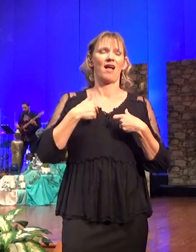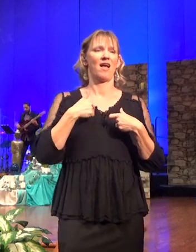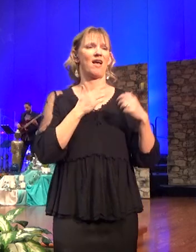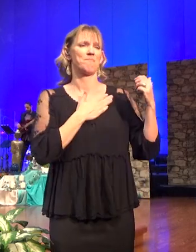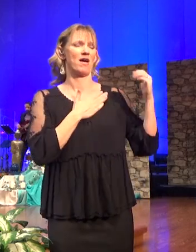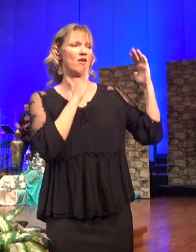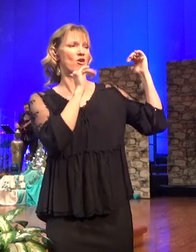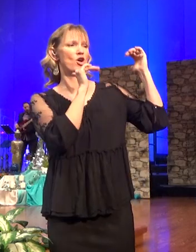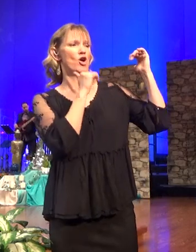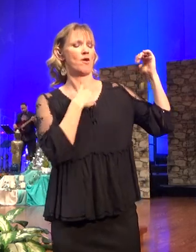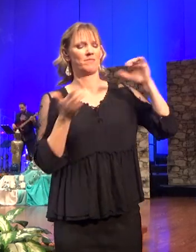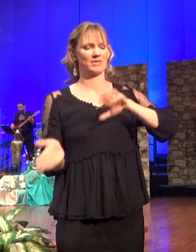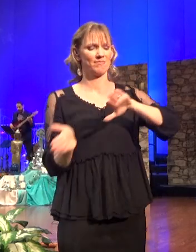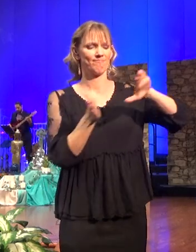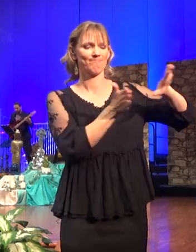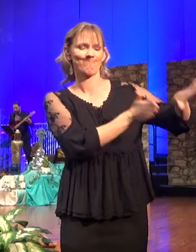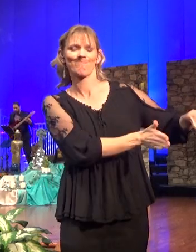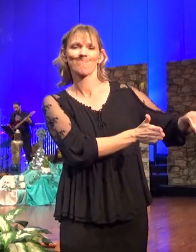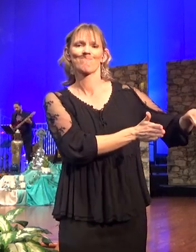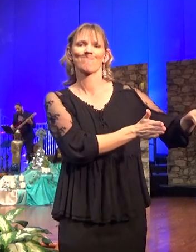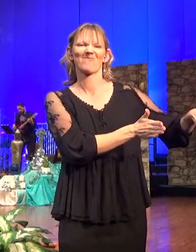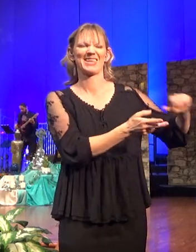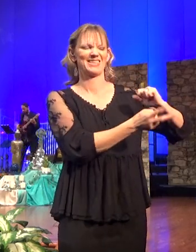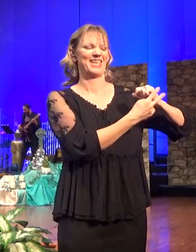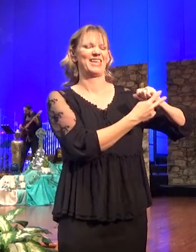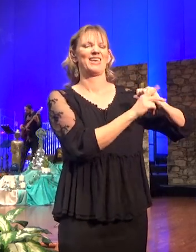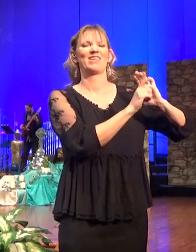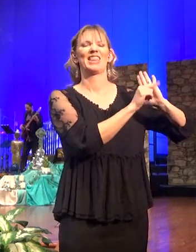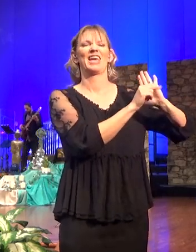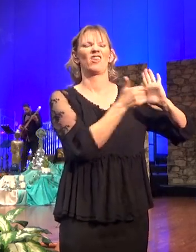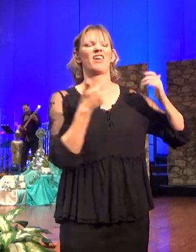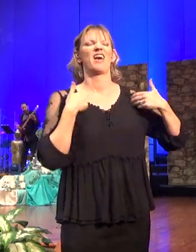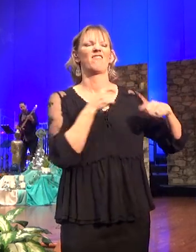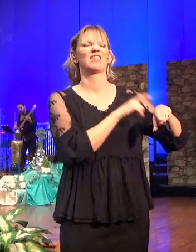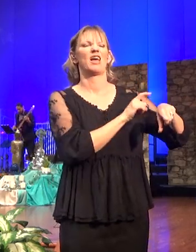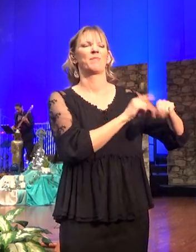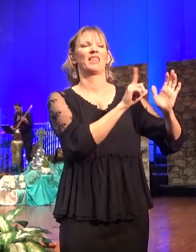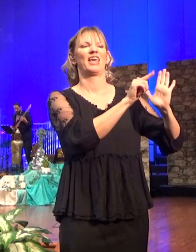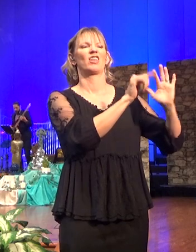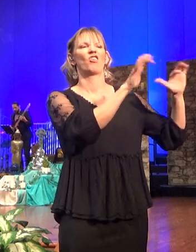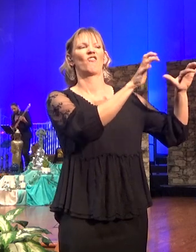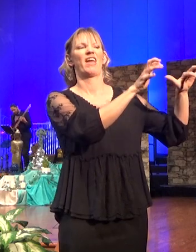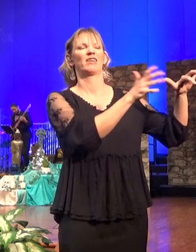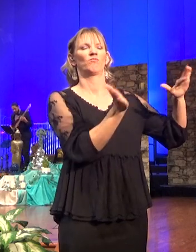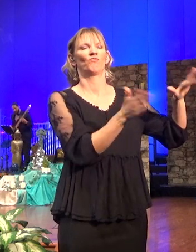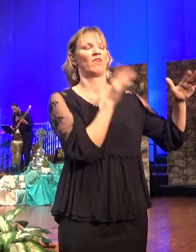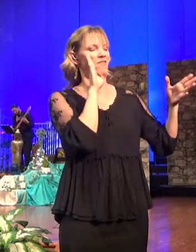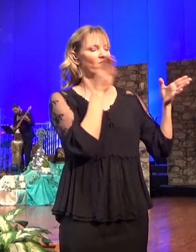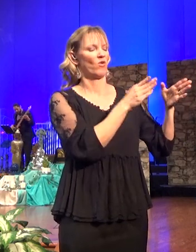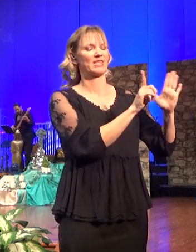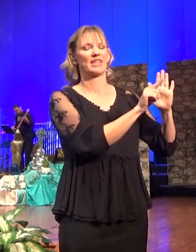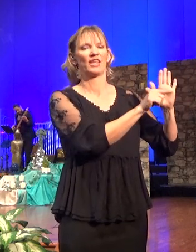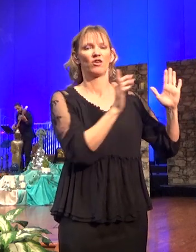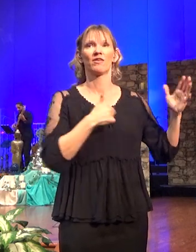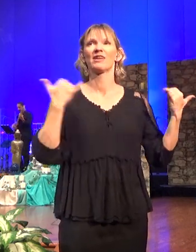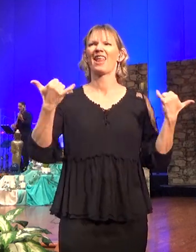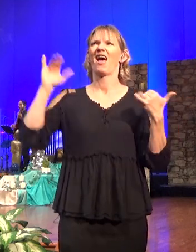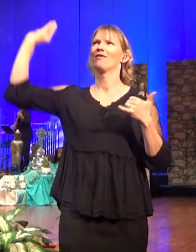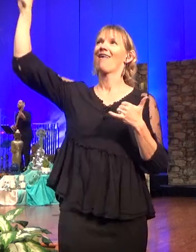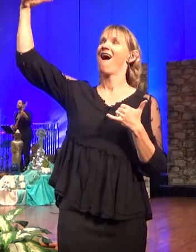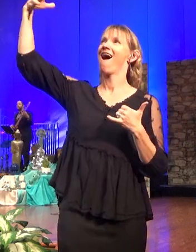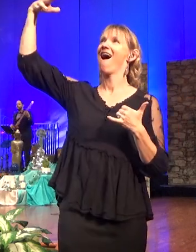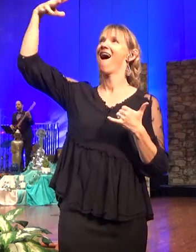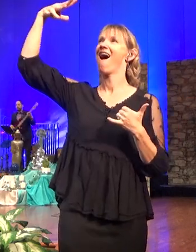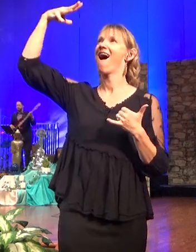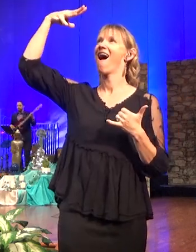my hopes down, save them for a rainy day. The sun is shining, so